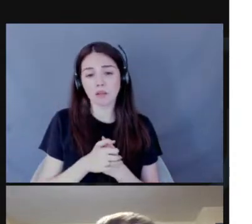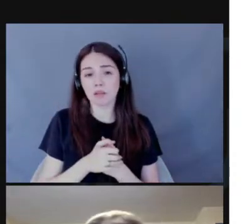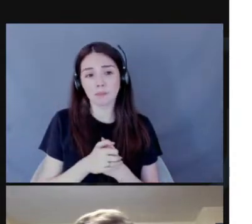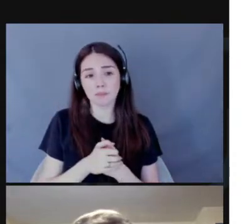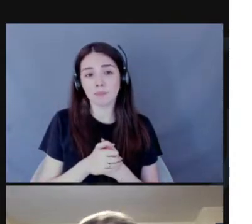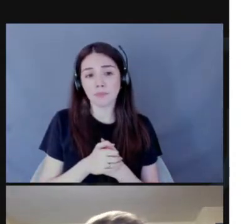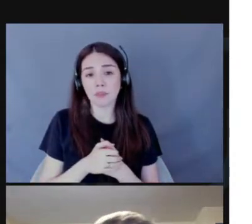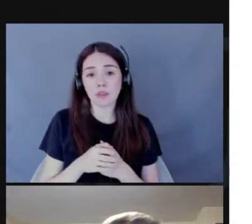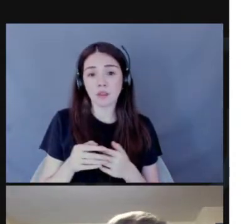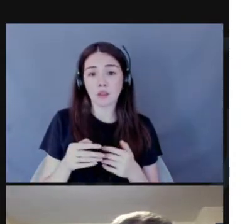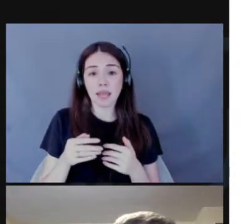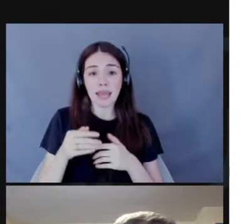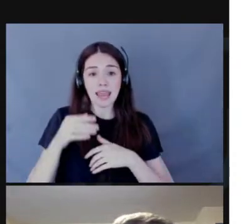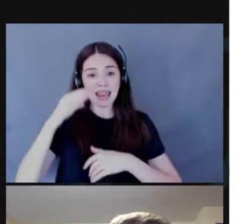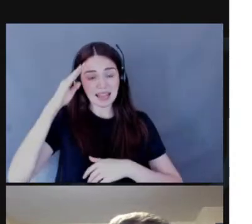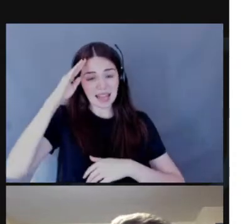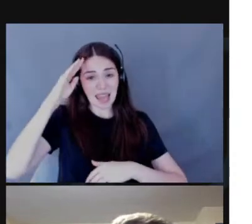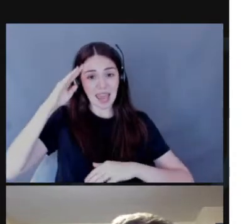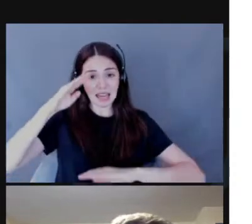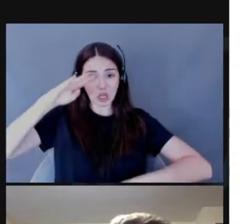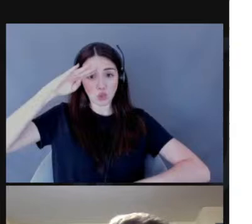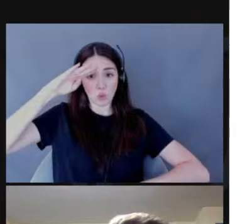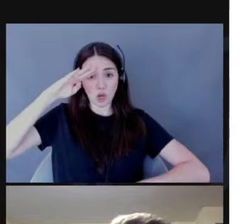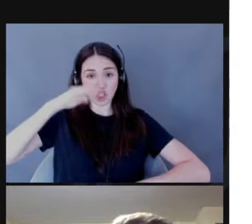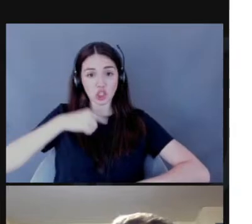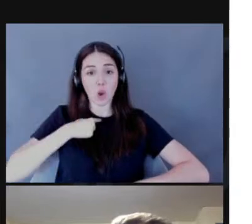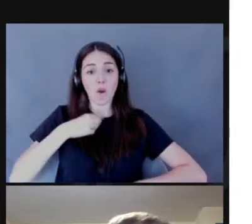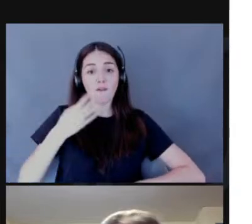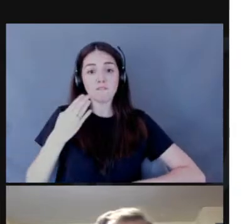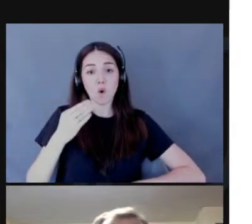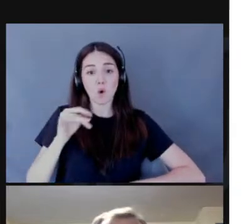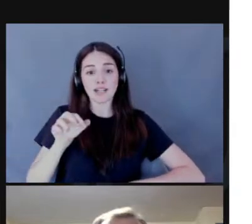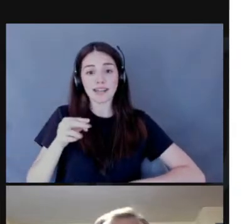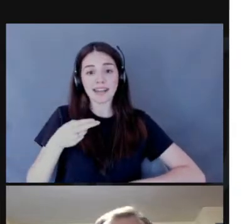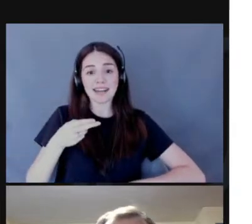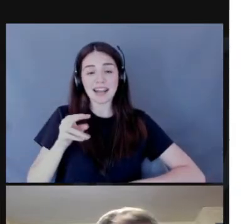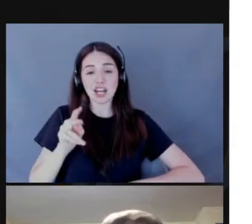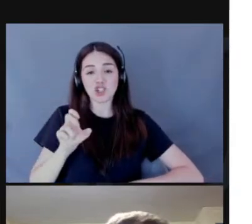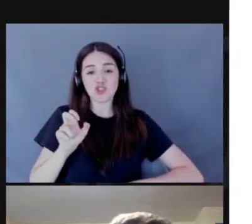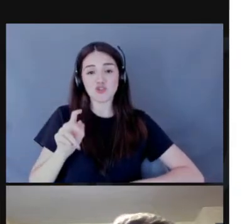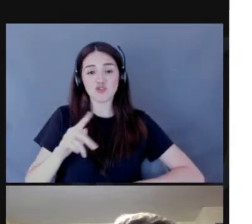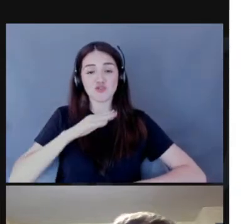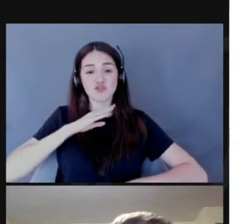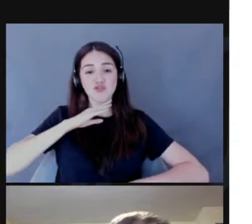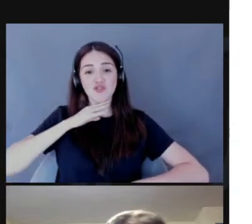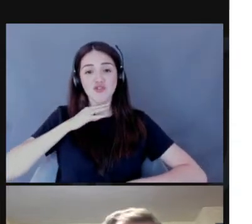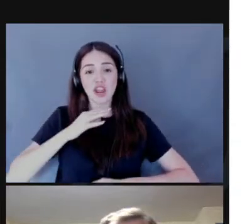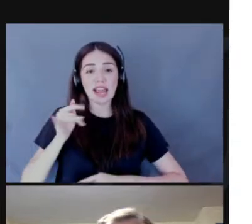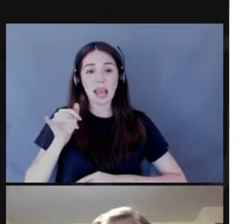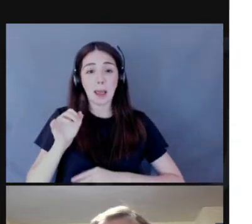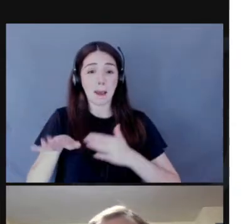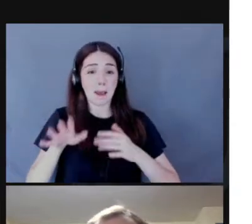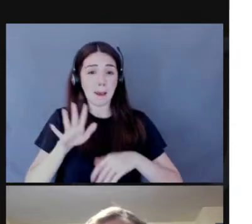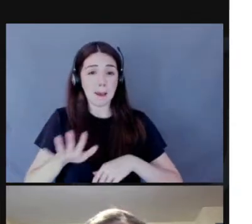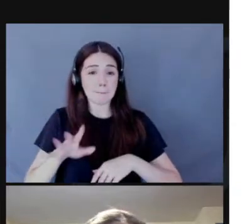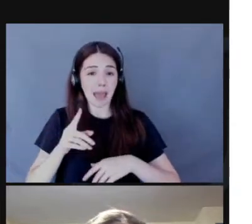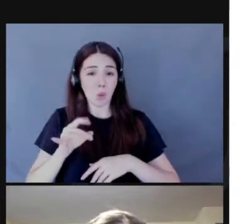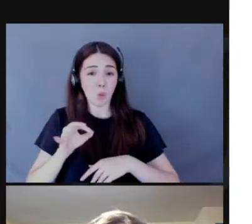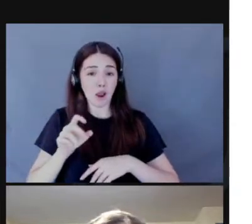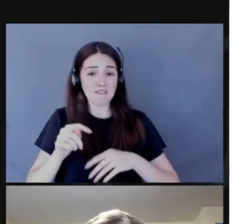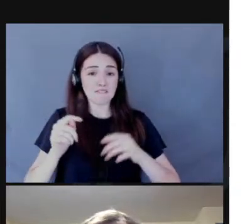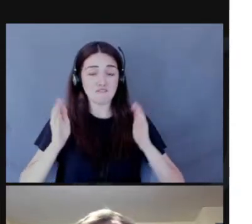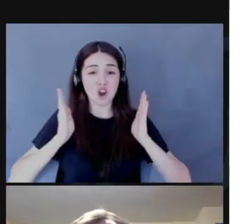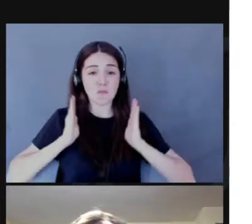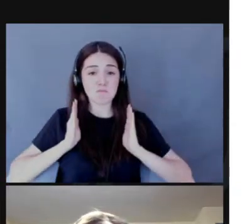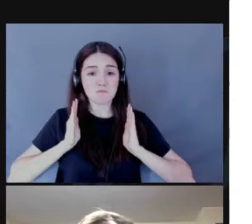between the head and torso was a 14-inch neck appearing from the side to be about a foot in diameter." Later on, when she was